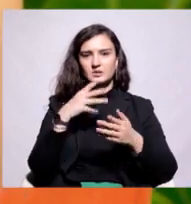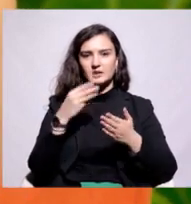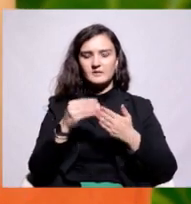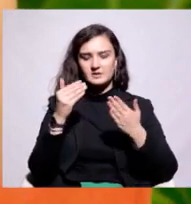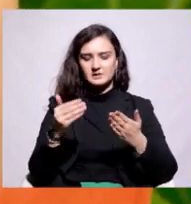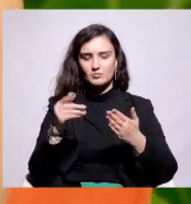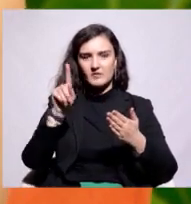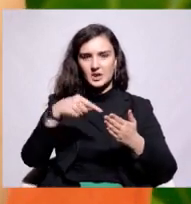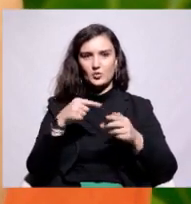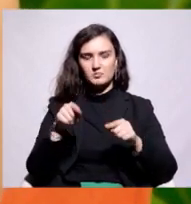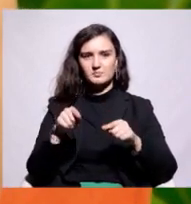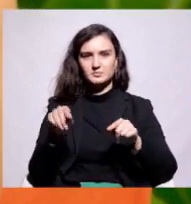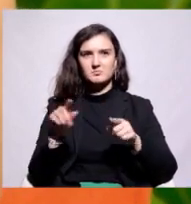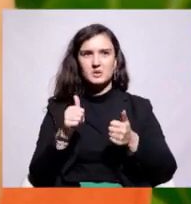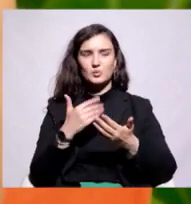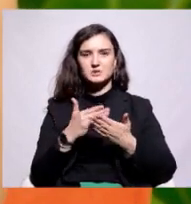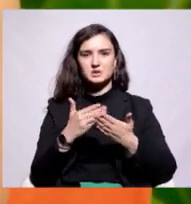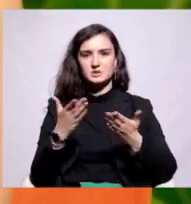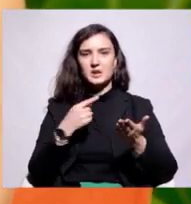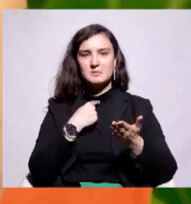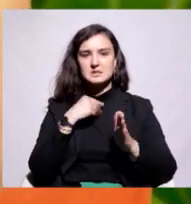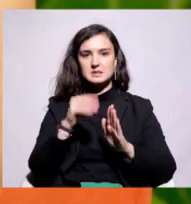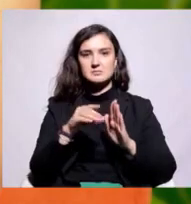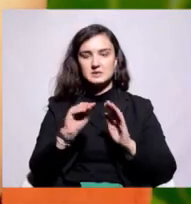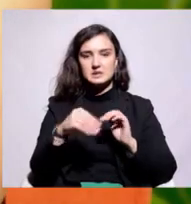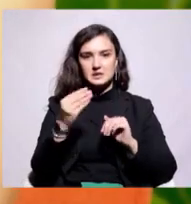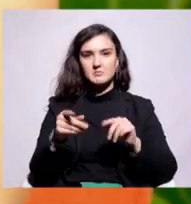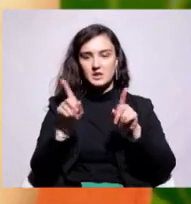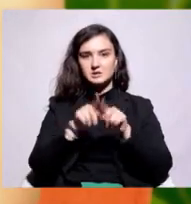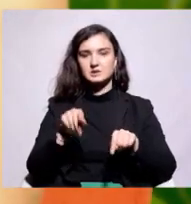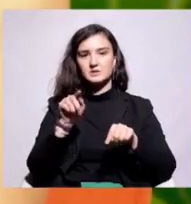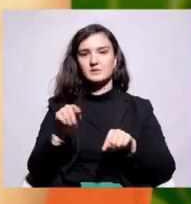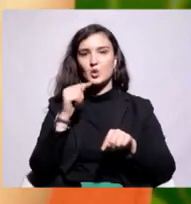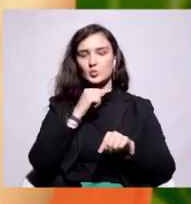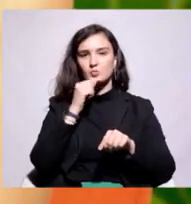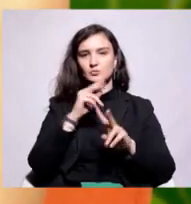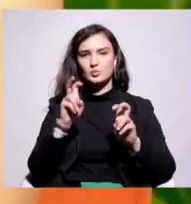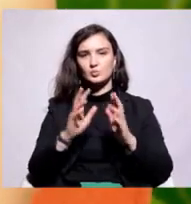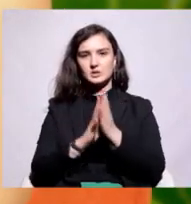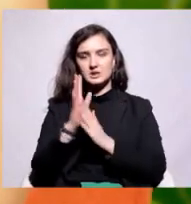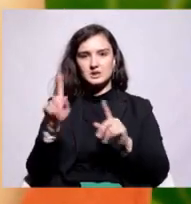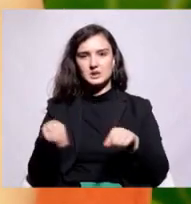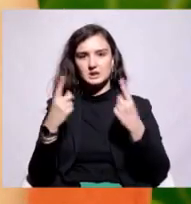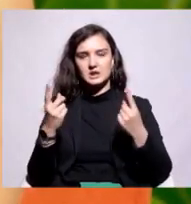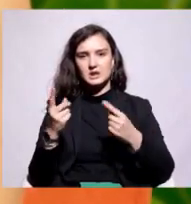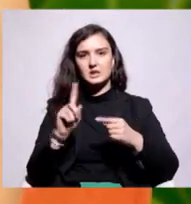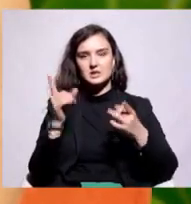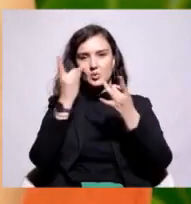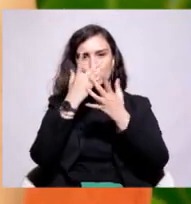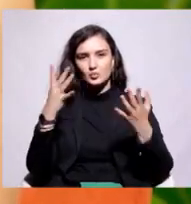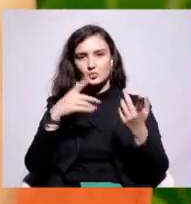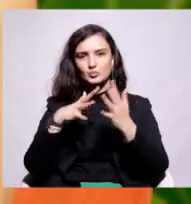civic duty, such as voting. So they also profited from economical growth and some